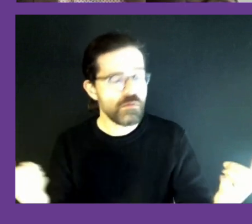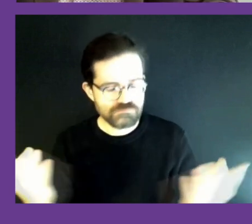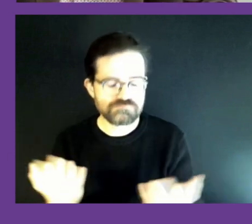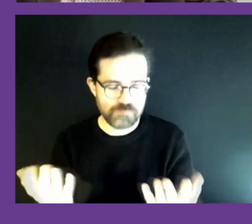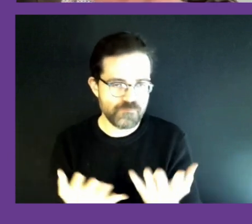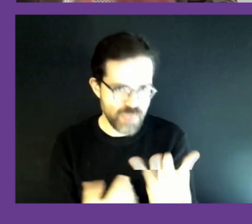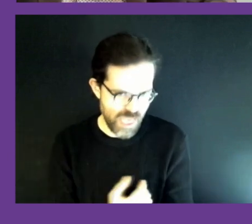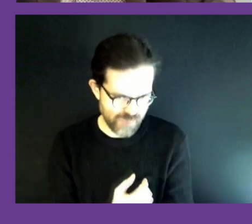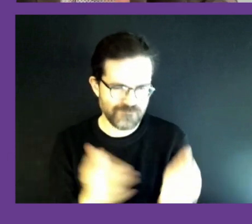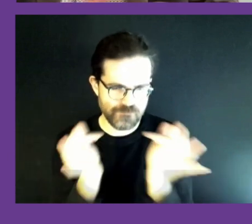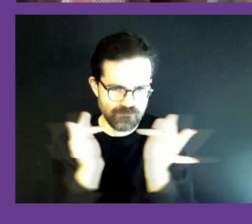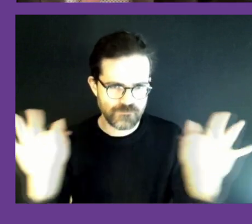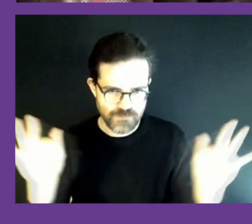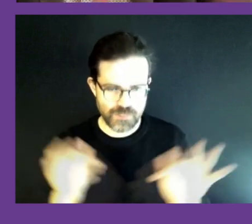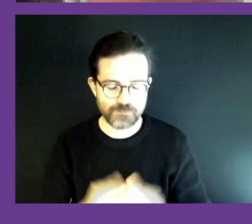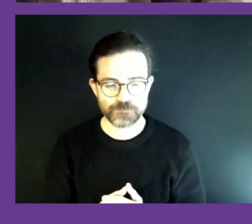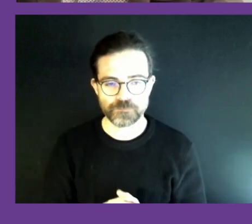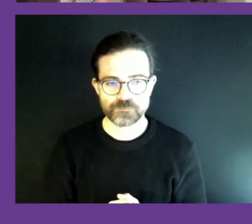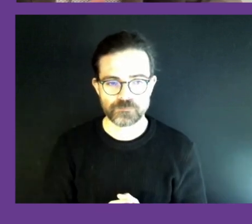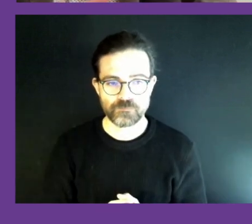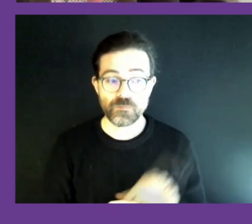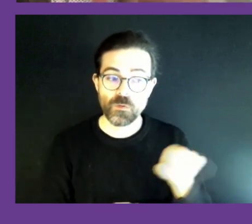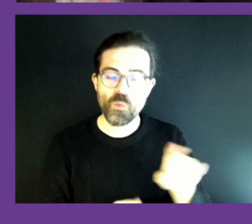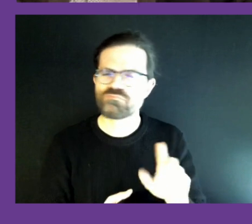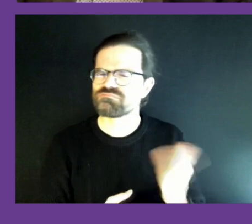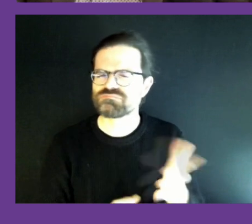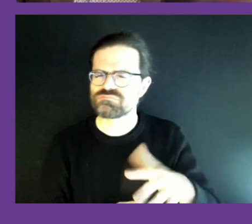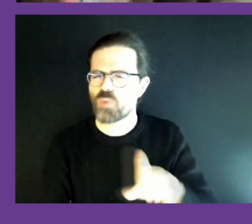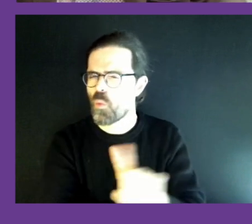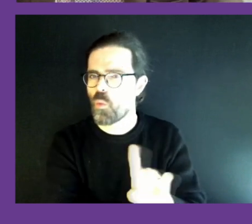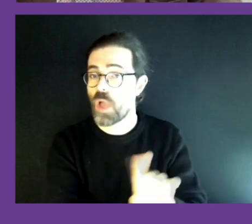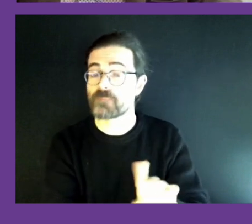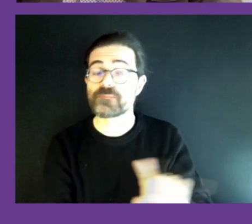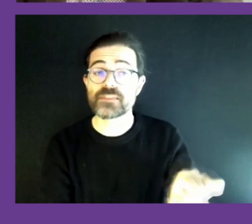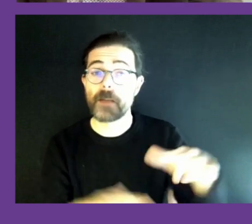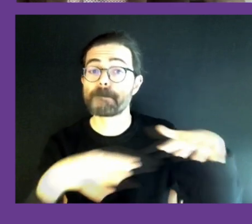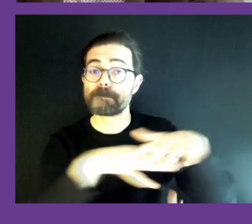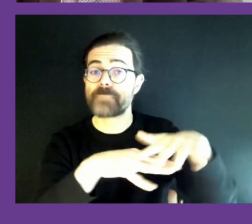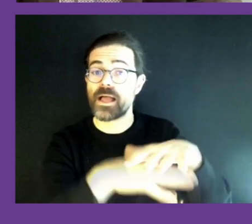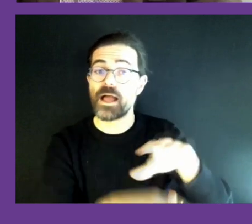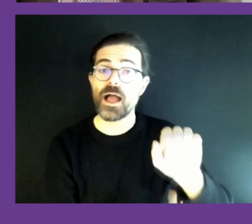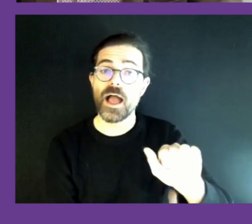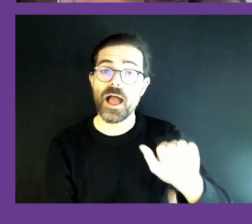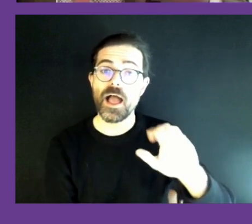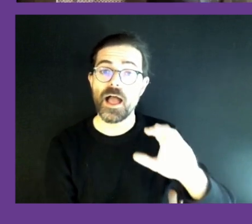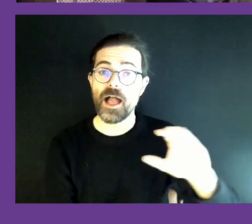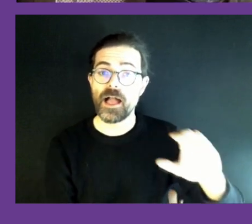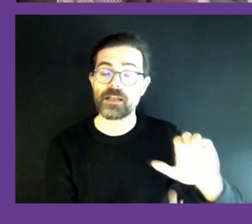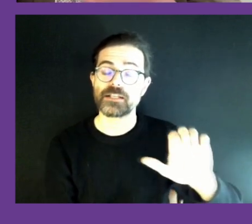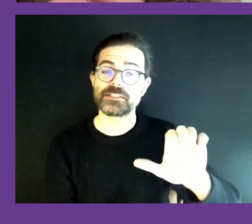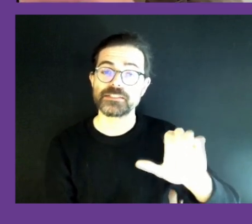Select in the Accessibilitas platform. So if you are interested in that, register in Accessibilitas of Fundación